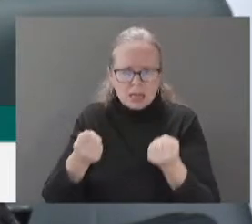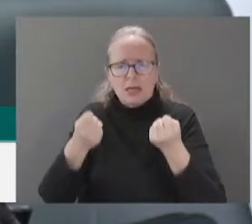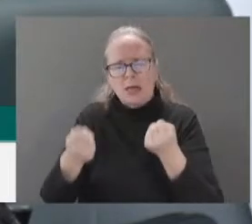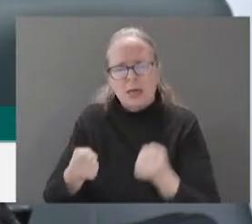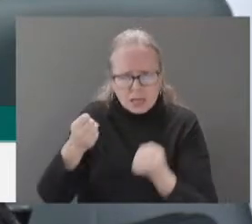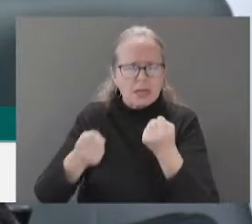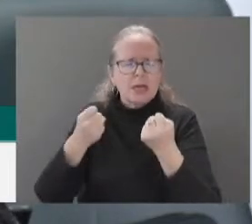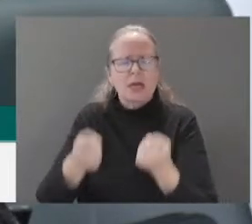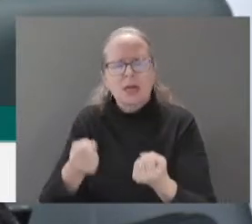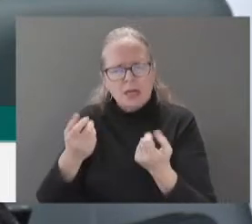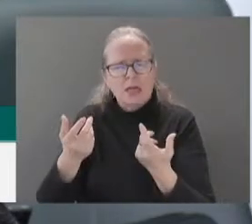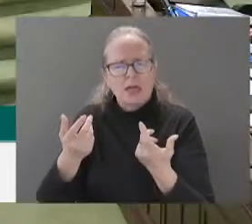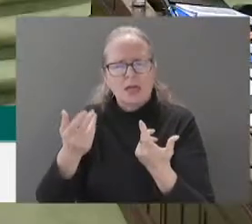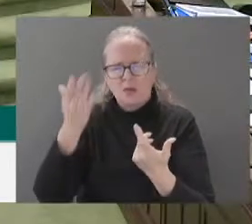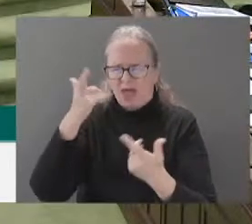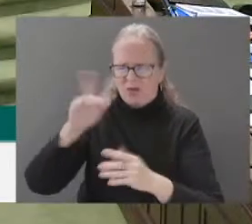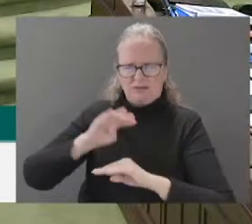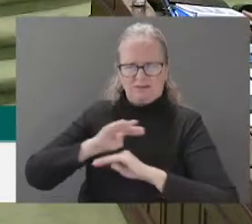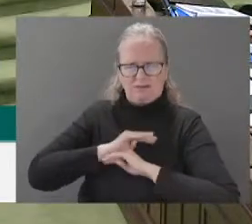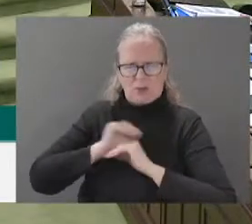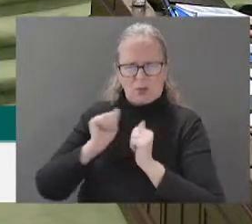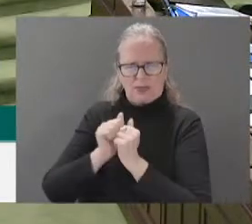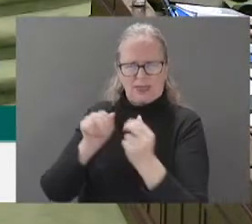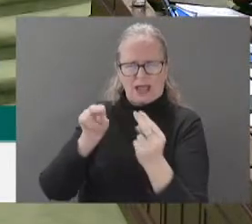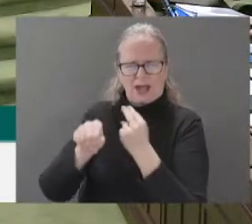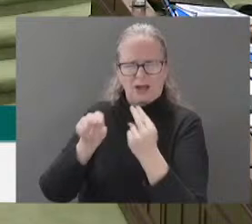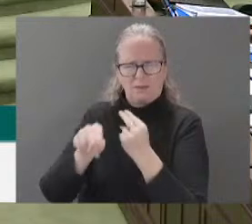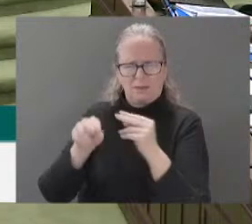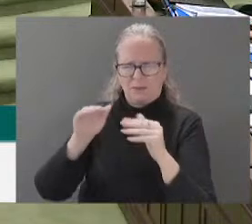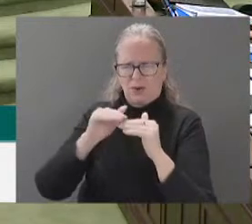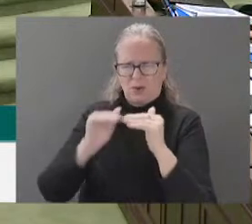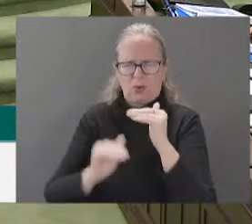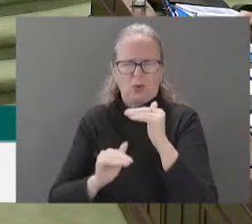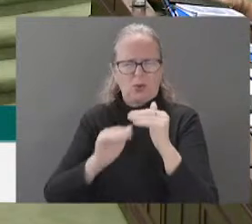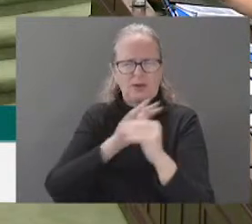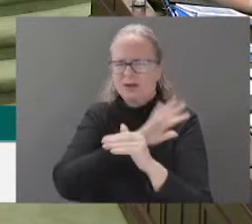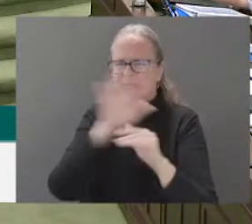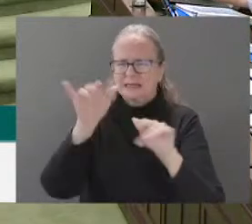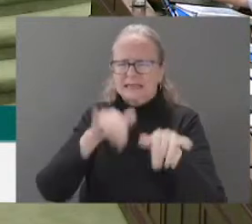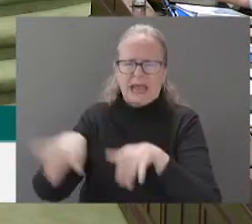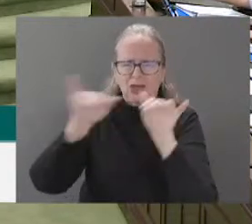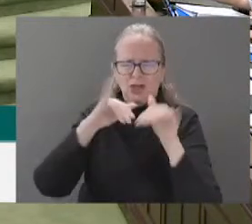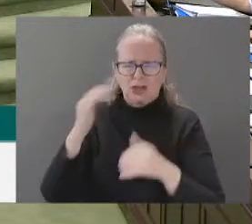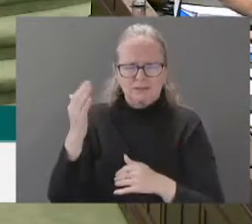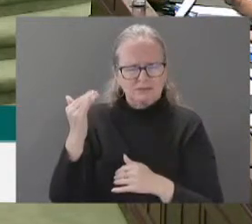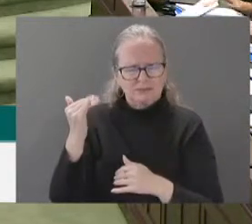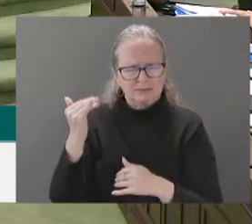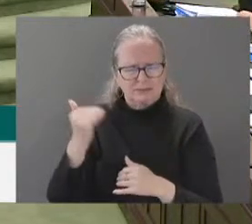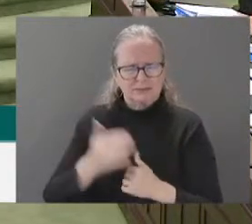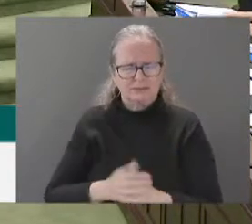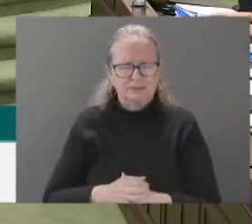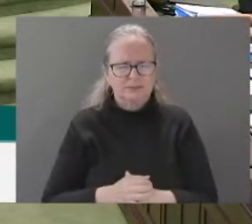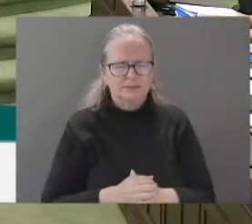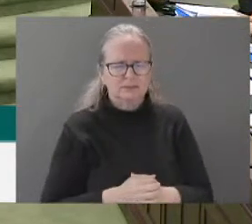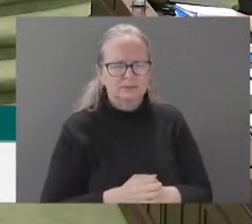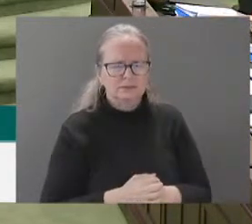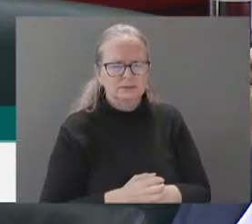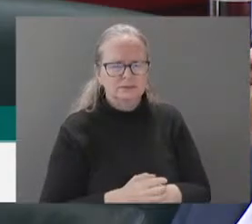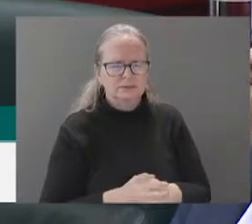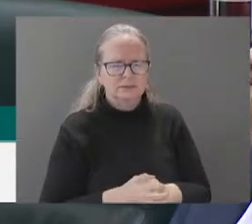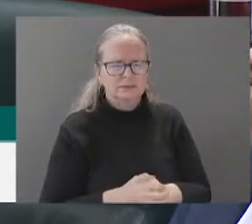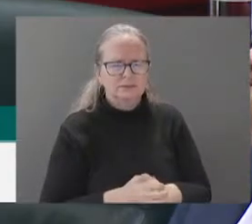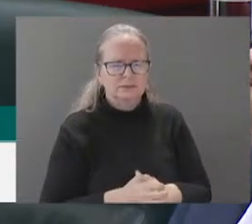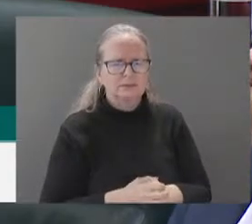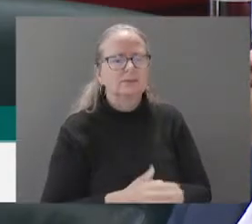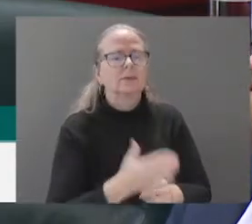Alberta's historical standards The Honorable the minister of transportation and economic corridors thank you very much Mr Speaker and